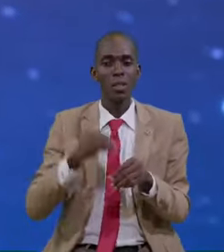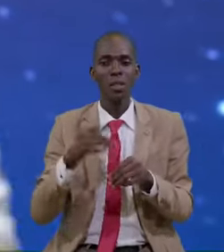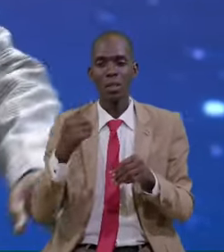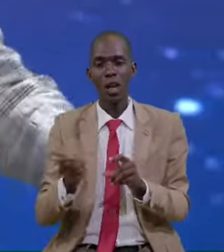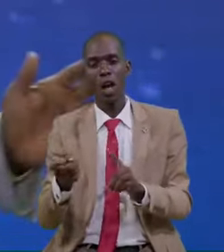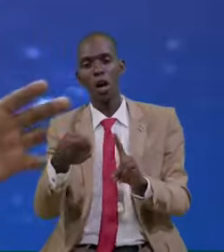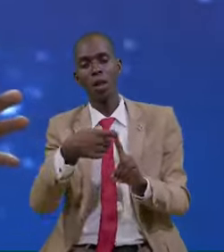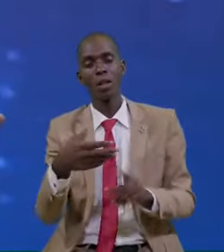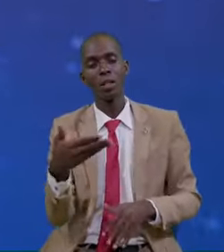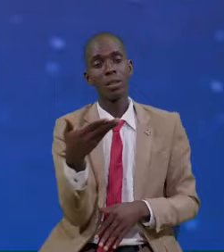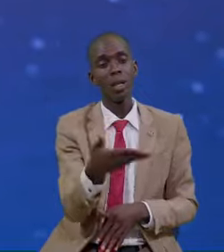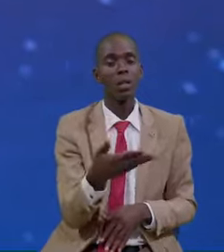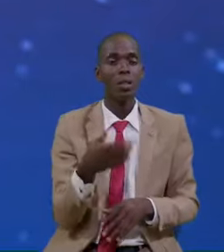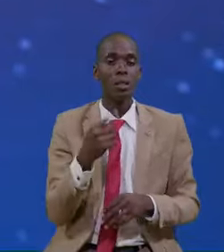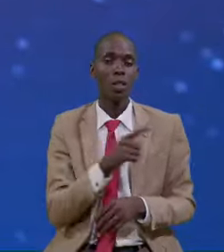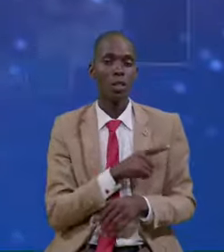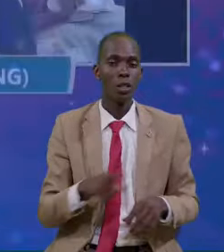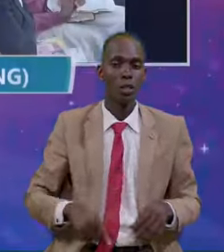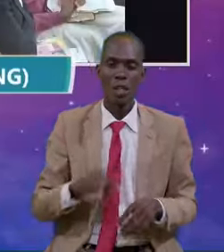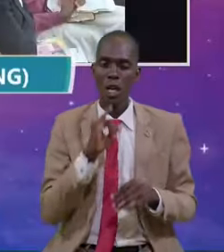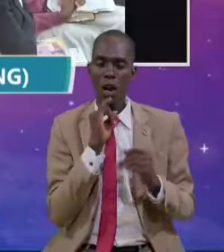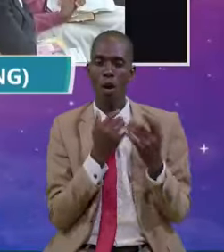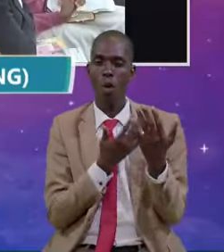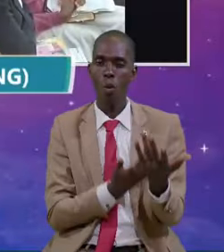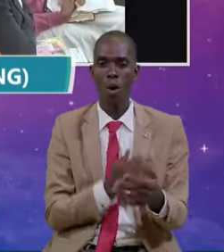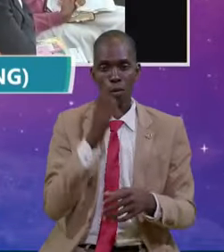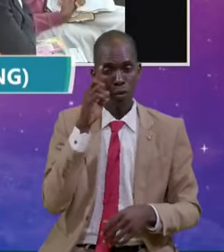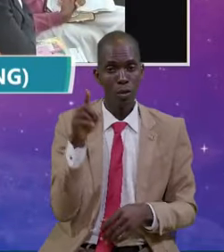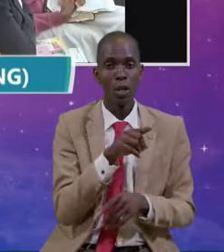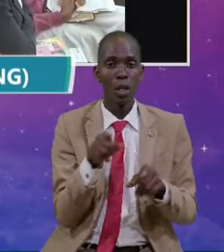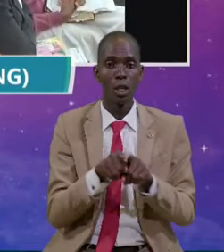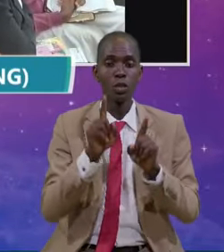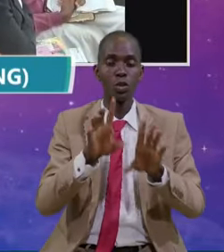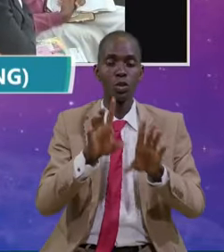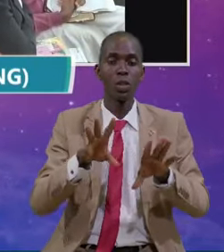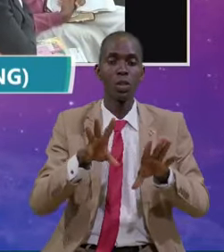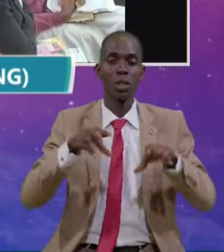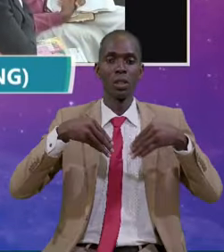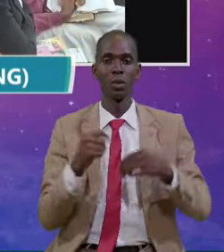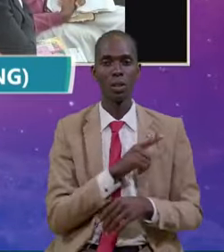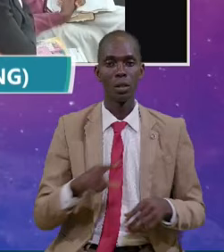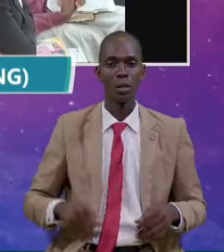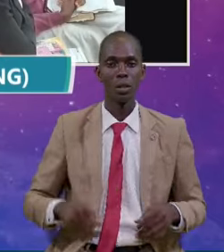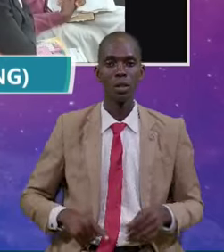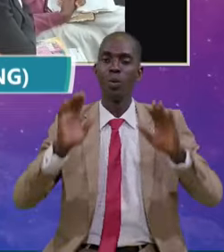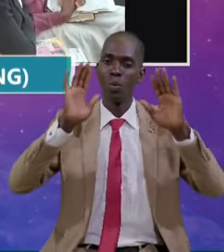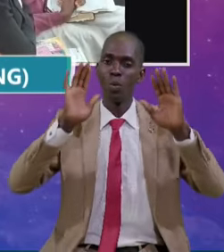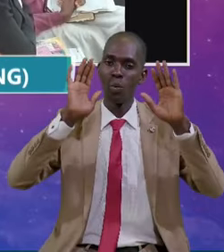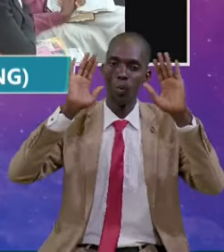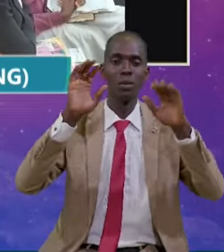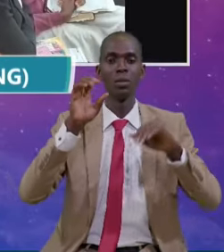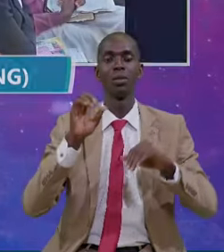there, the Lord is waiting for you as you receive the Lord. Signs,